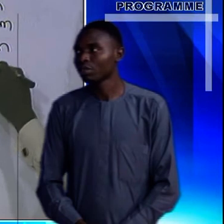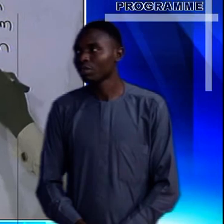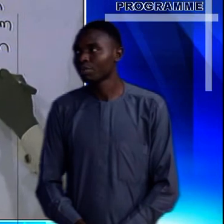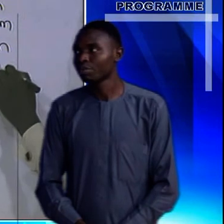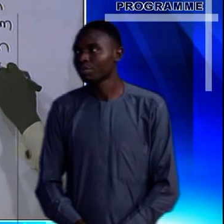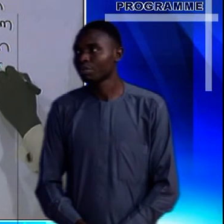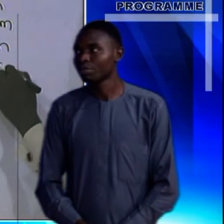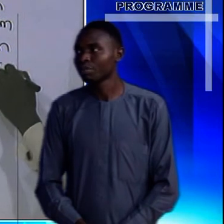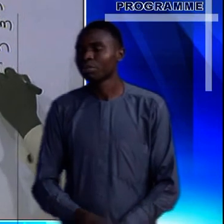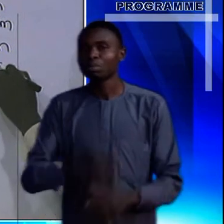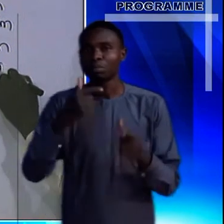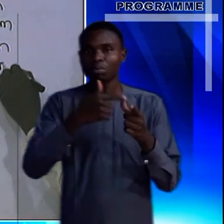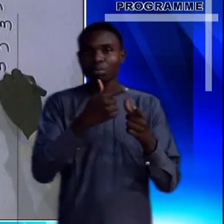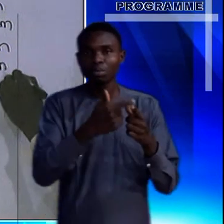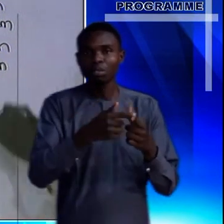1